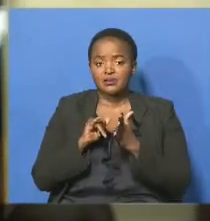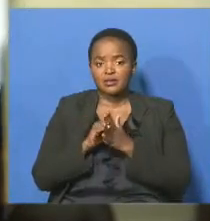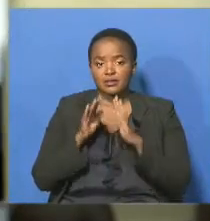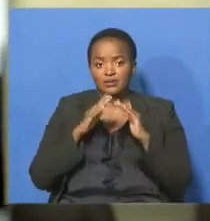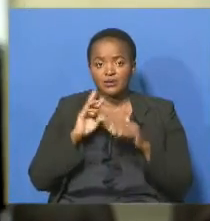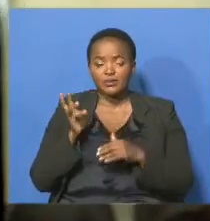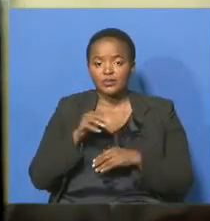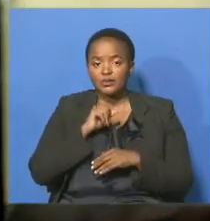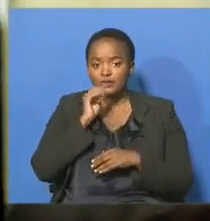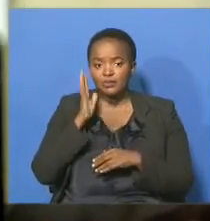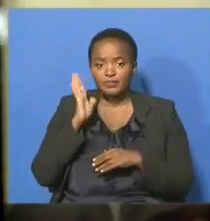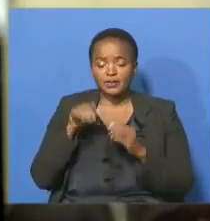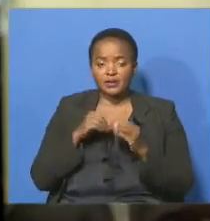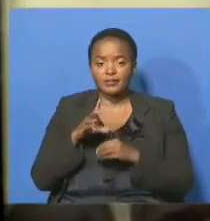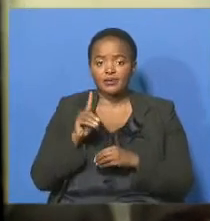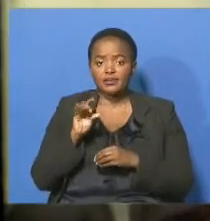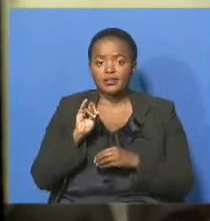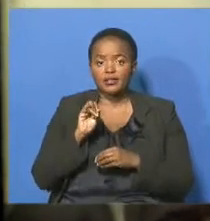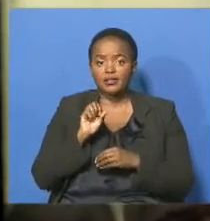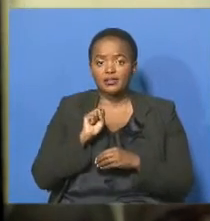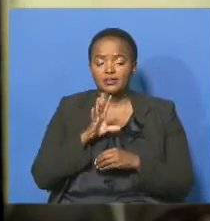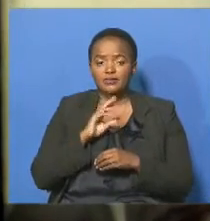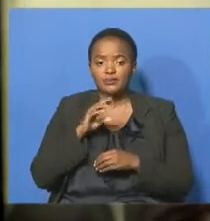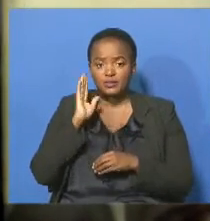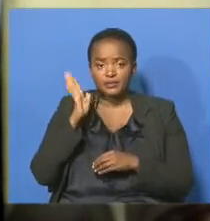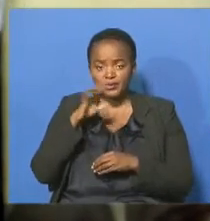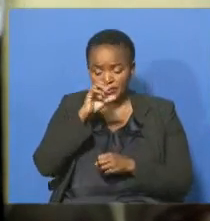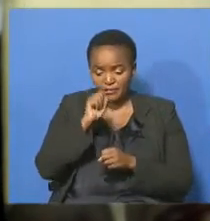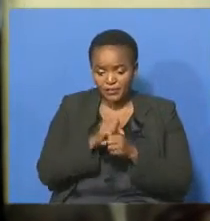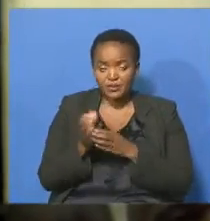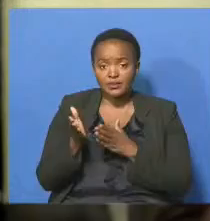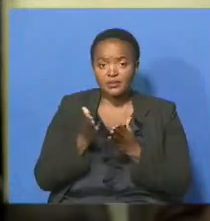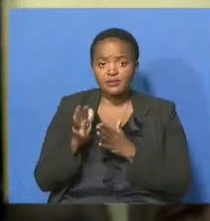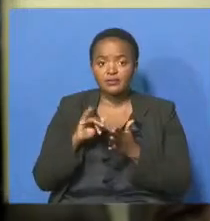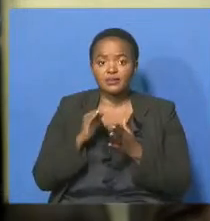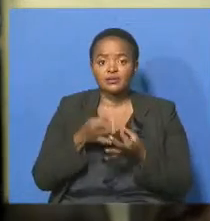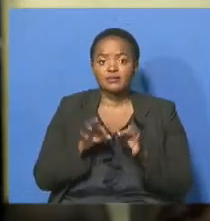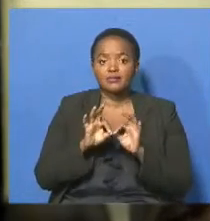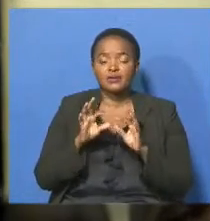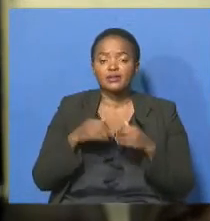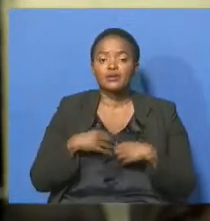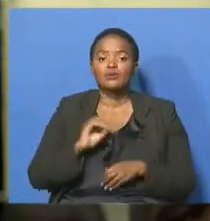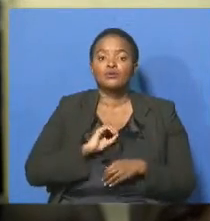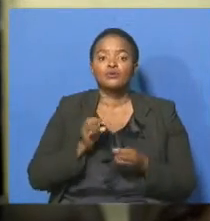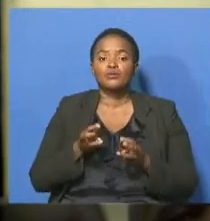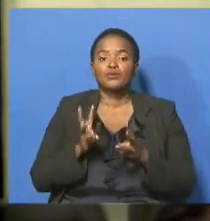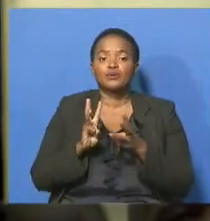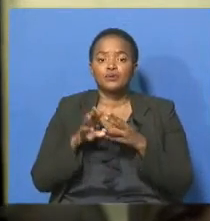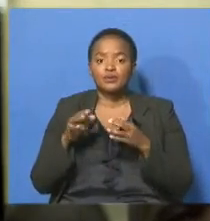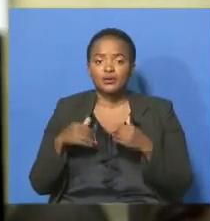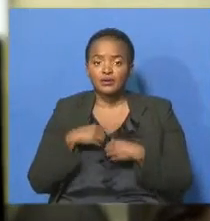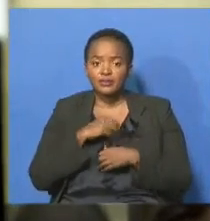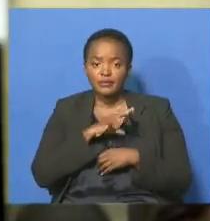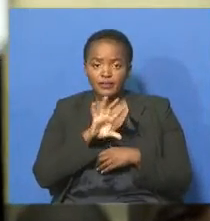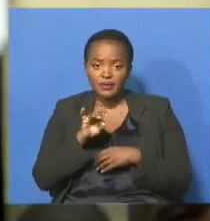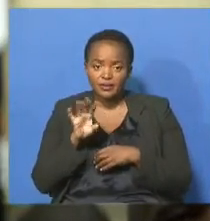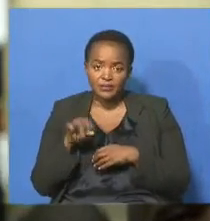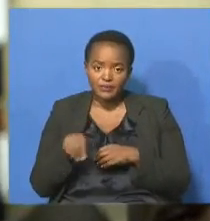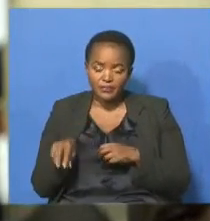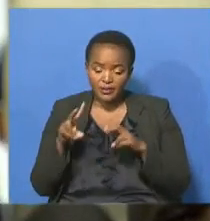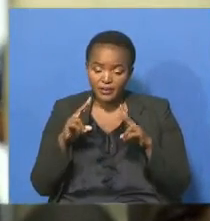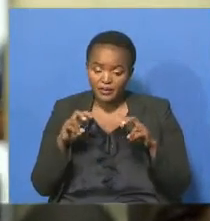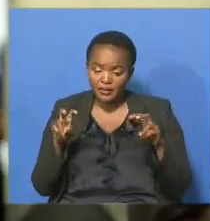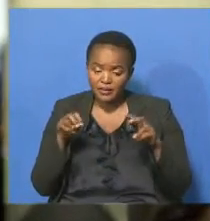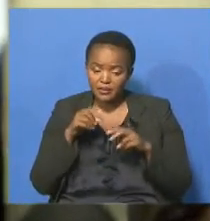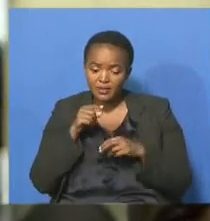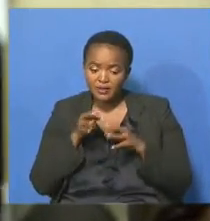sure we are talking policing. And policing then need to have its own way in which they can collect the intelligence or